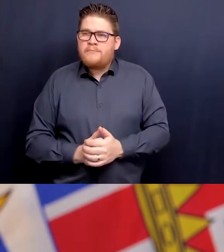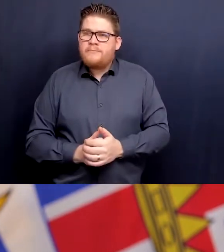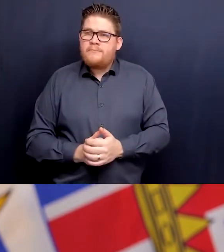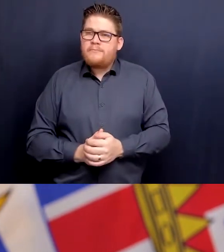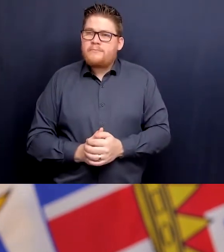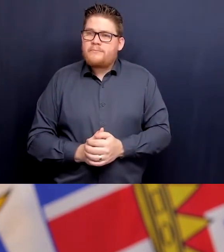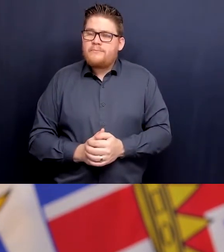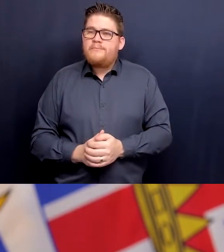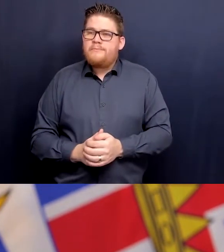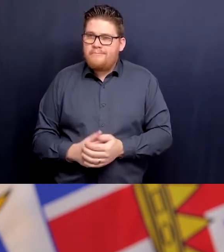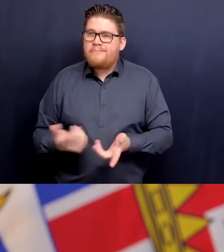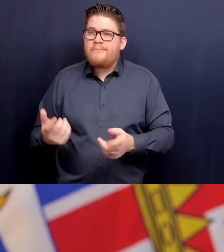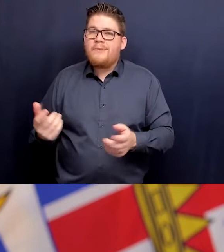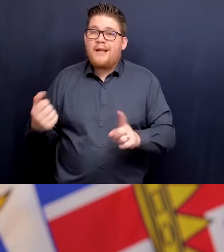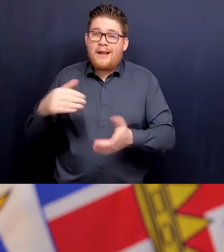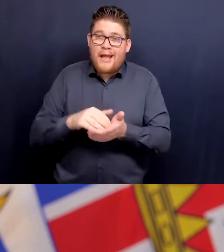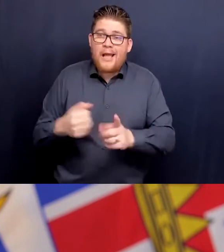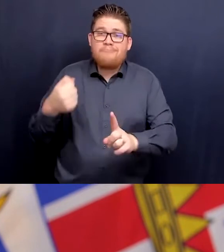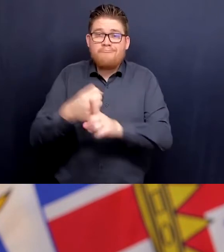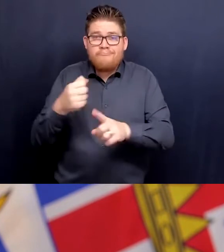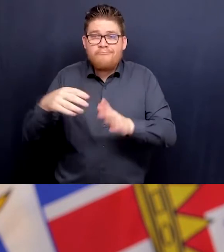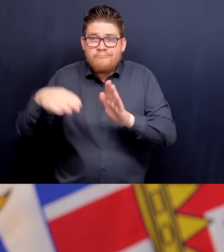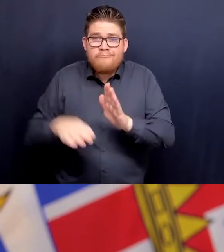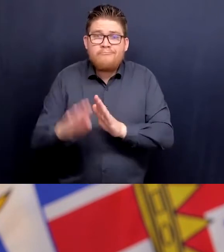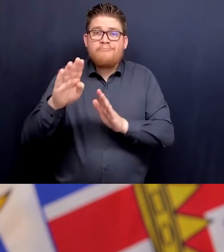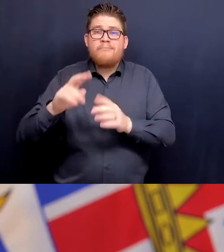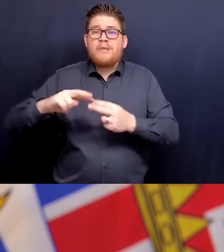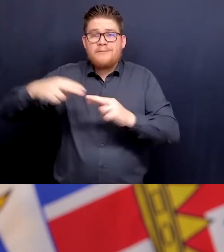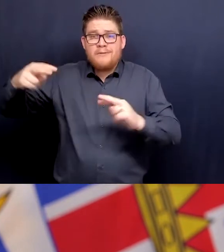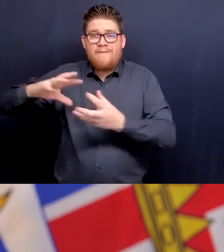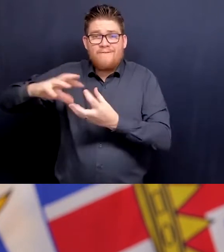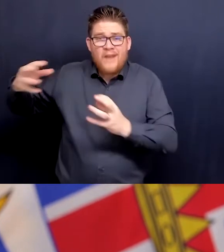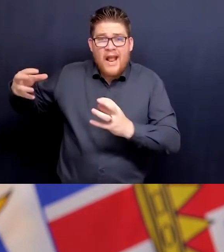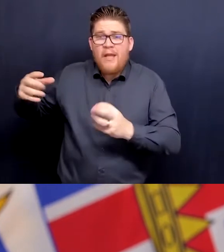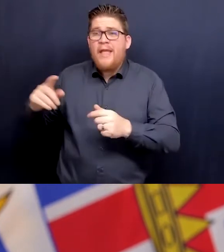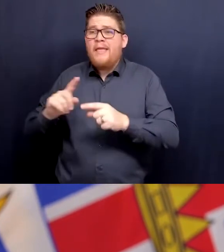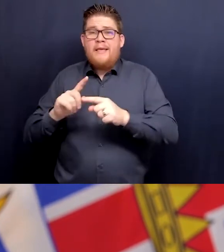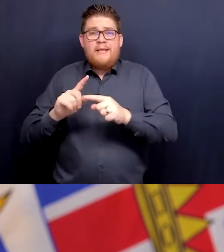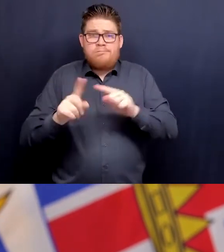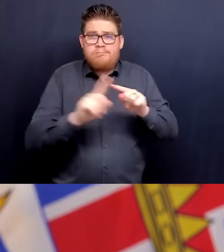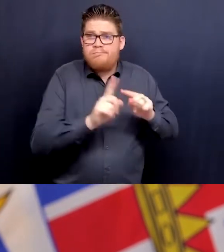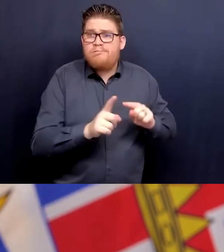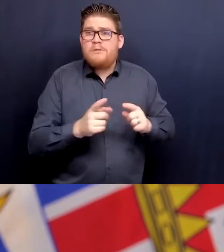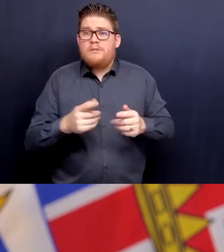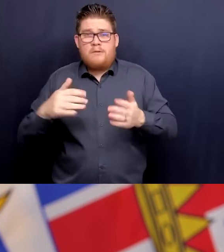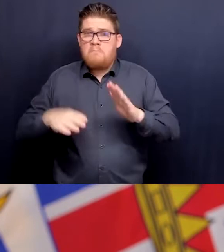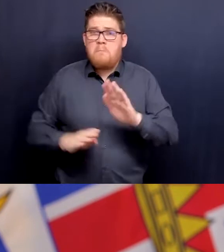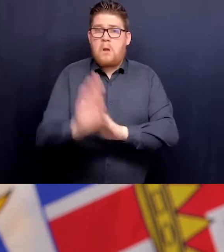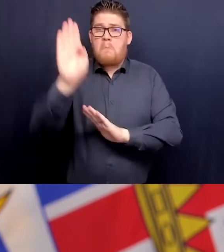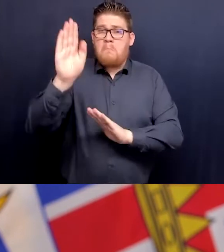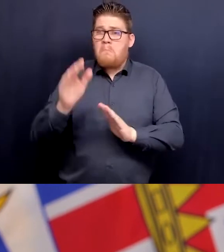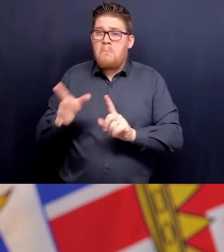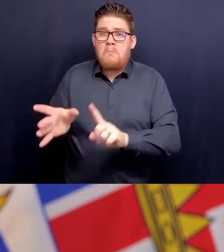was we were faced with yet another strain, another variant of concern that caused rapidly increasing cases. So all of those